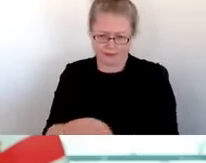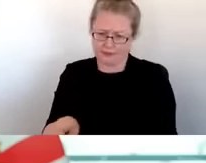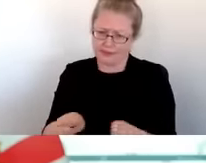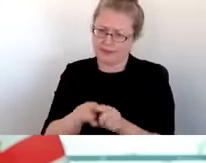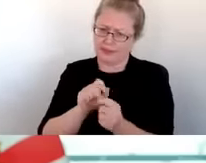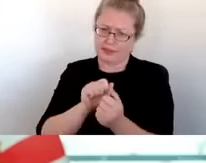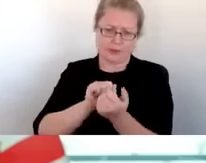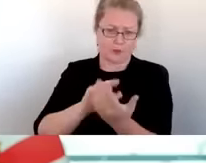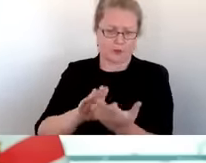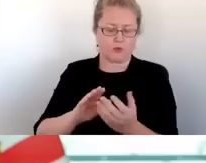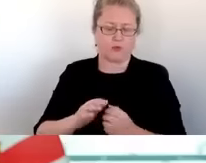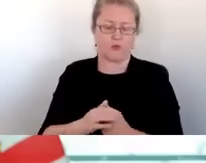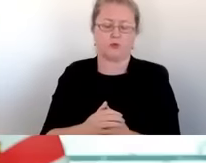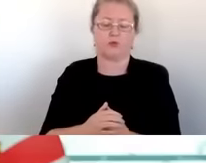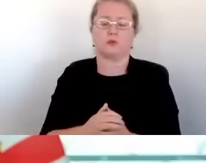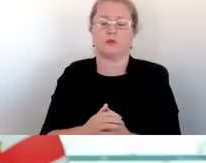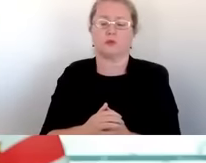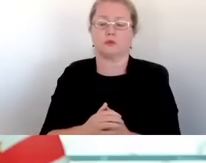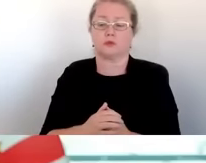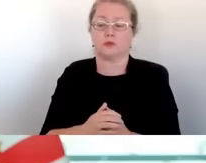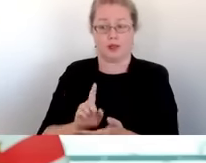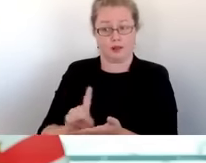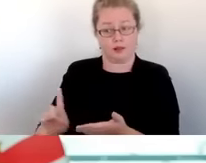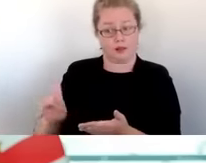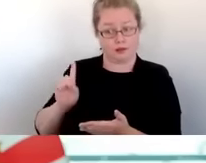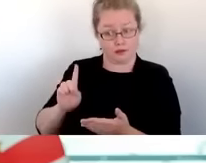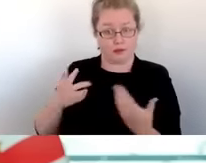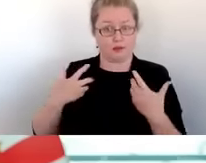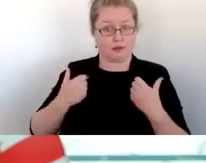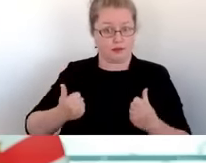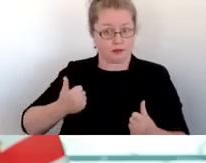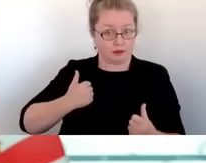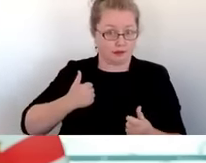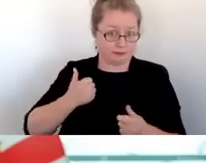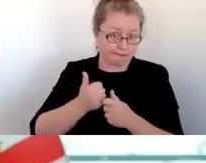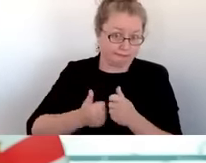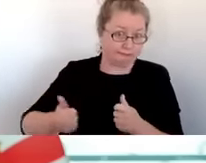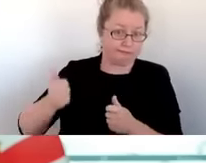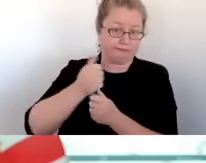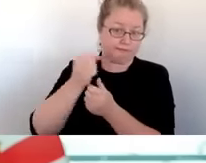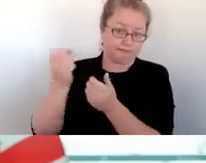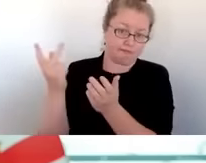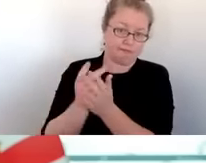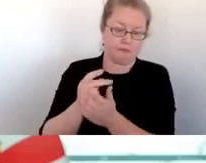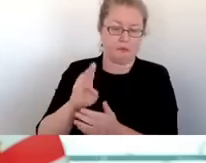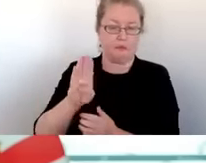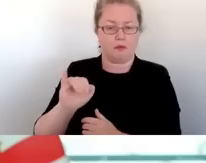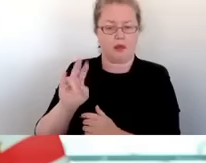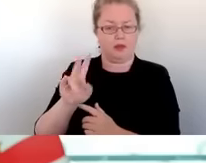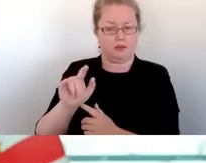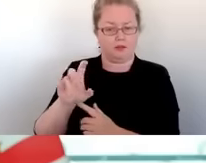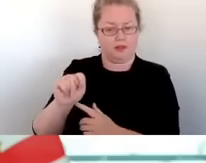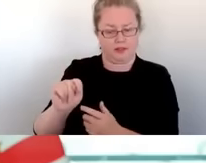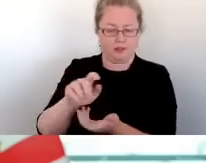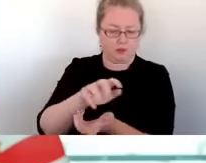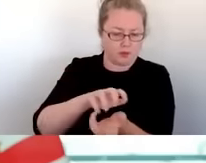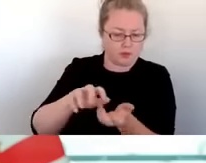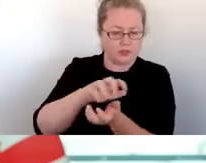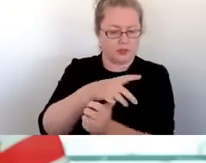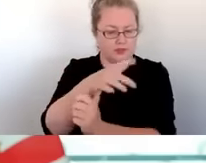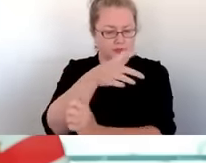with COVID. As you know, last week, Health Canada approved the use of a combination bivalent COVID-19